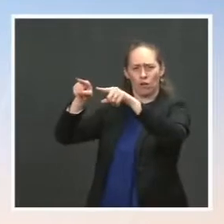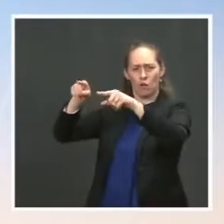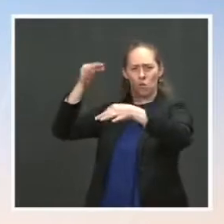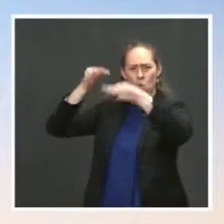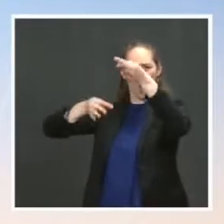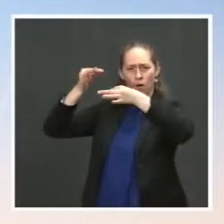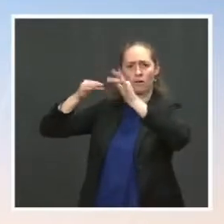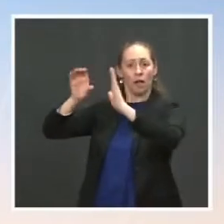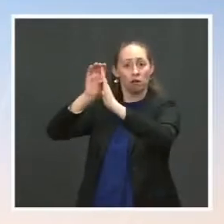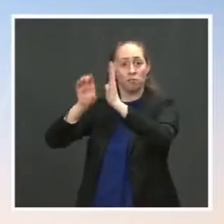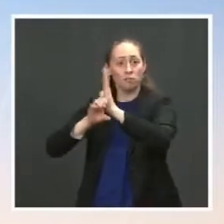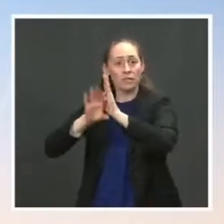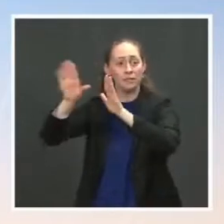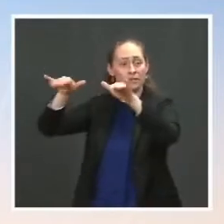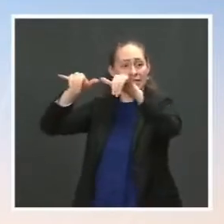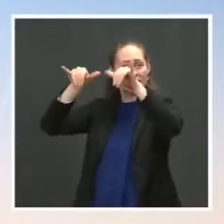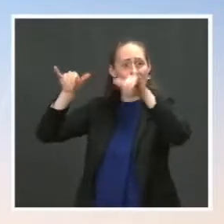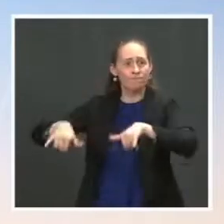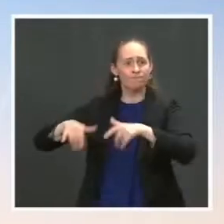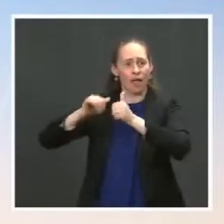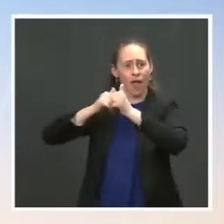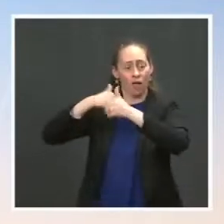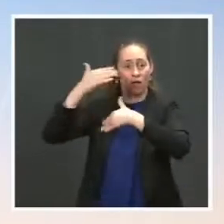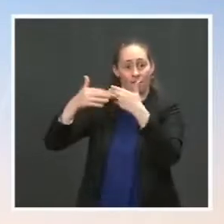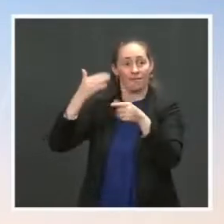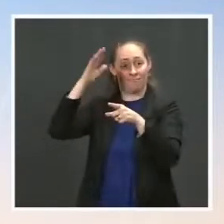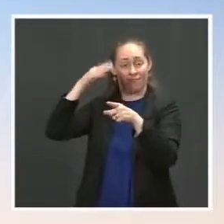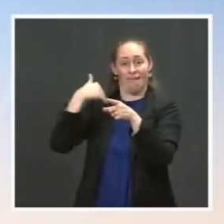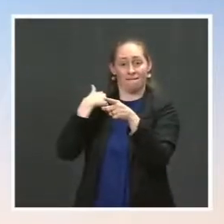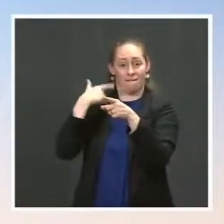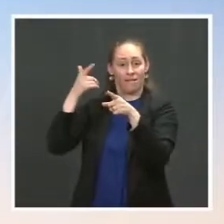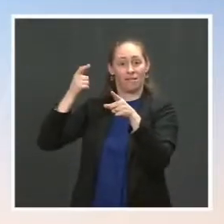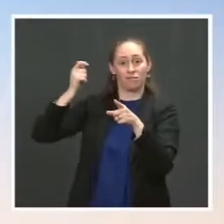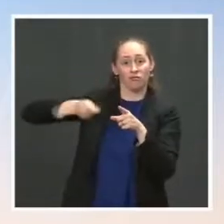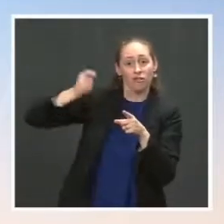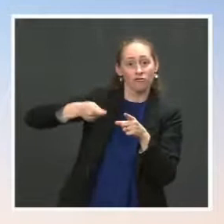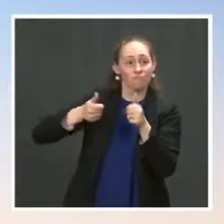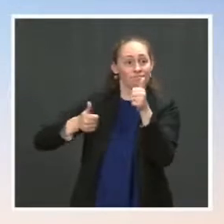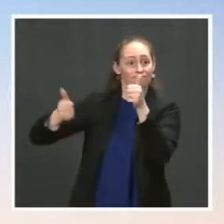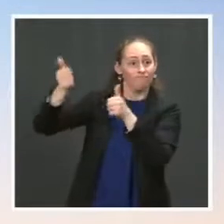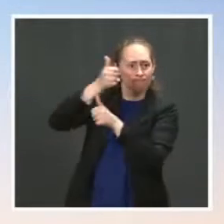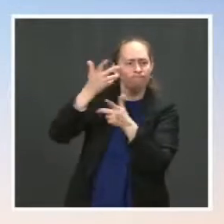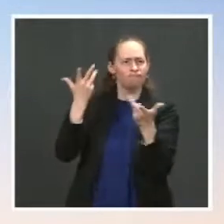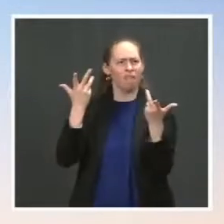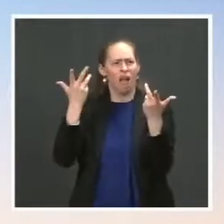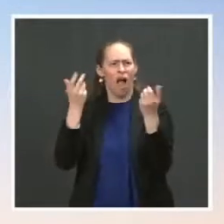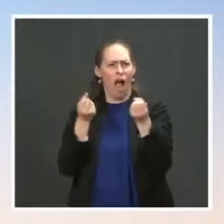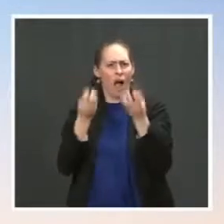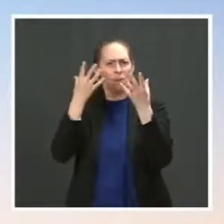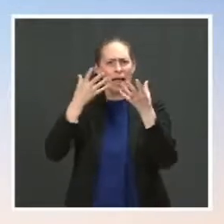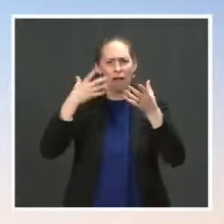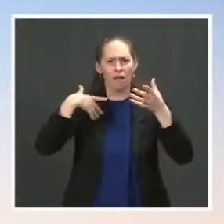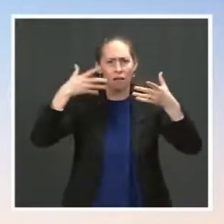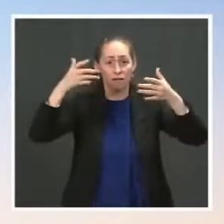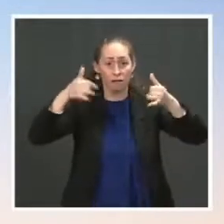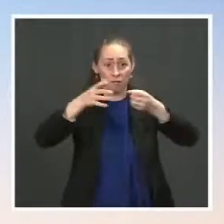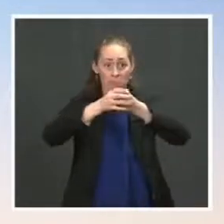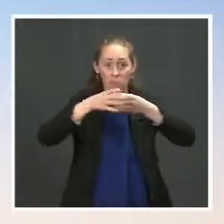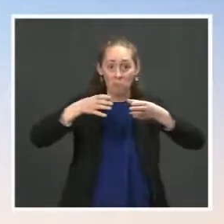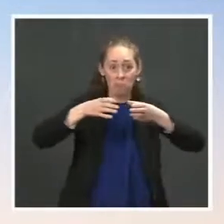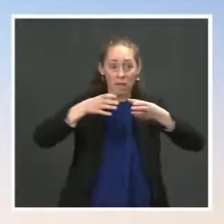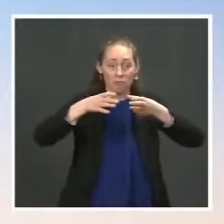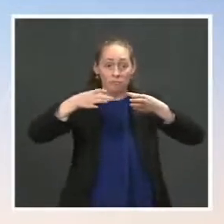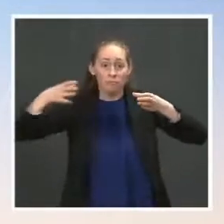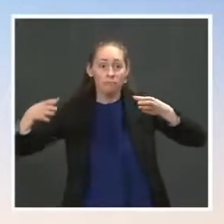of justices on the court, the membership and size of the court, and the court's case selection rules and practices. And